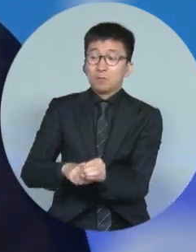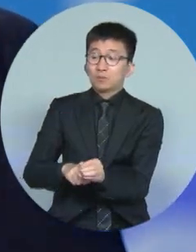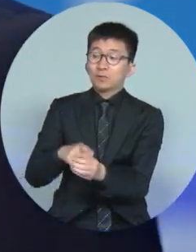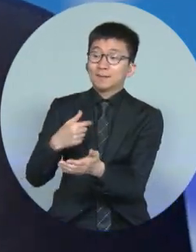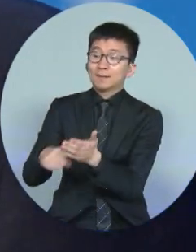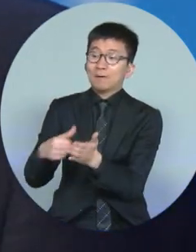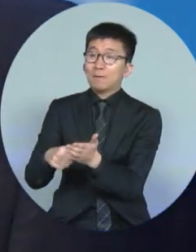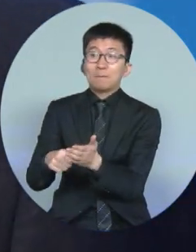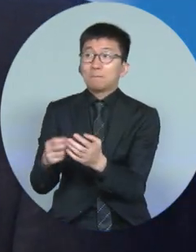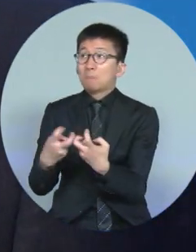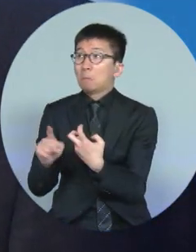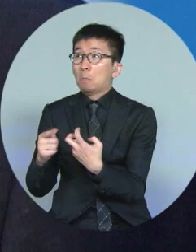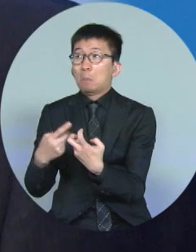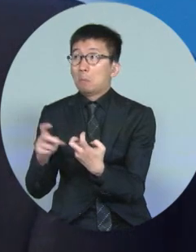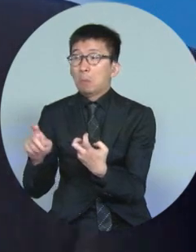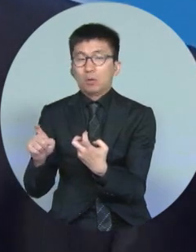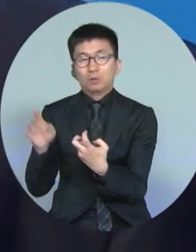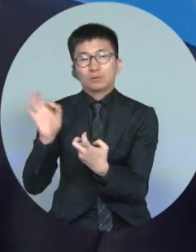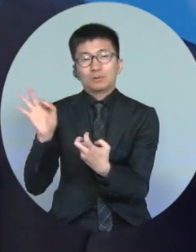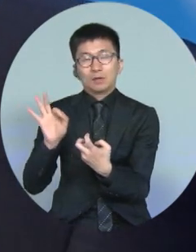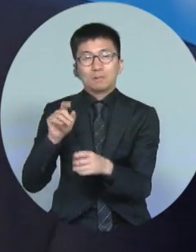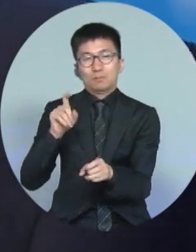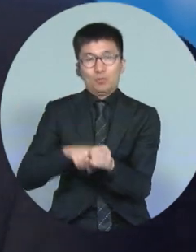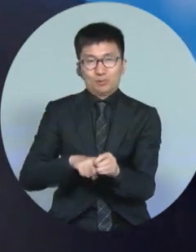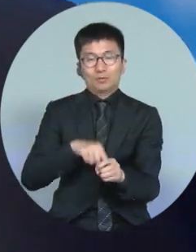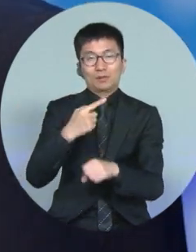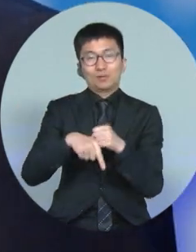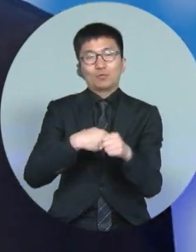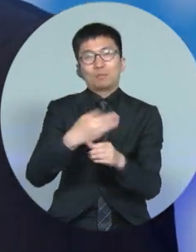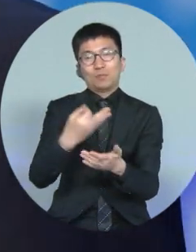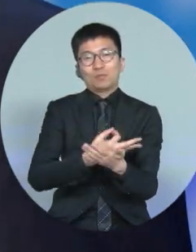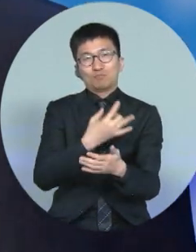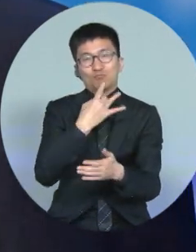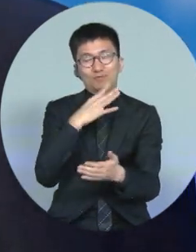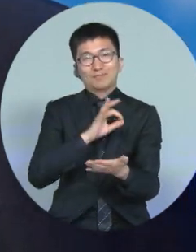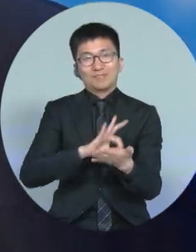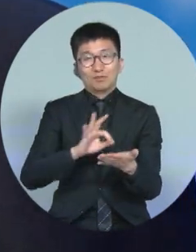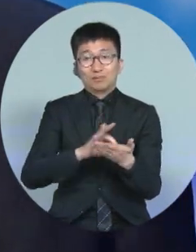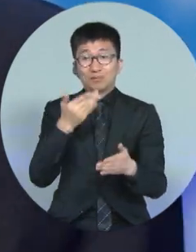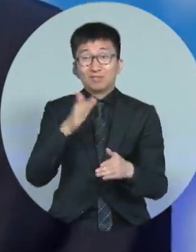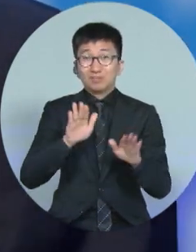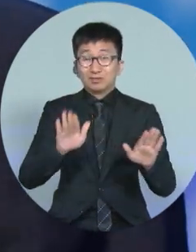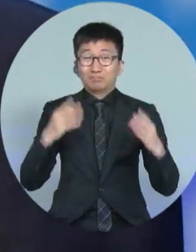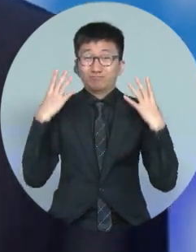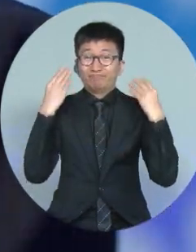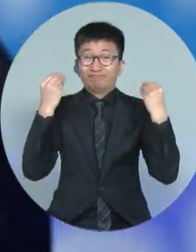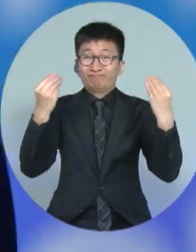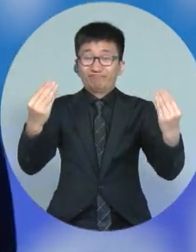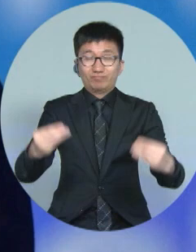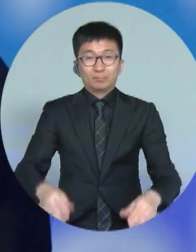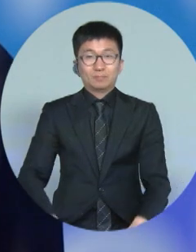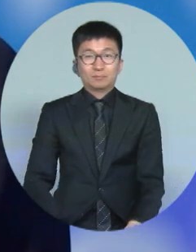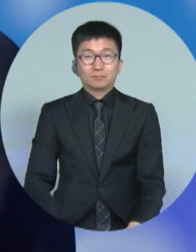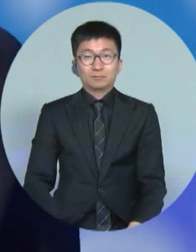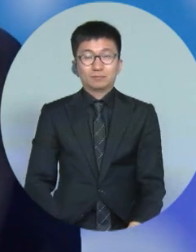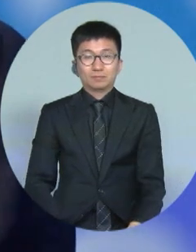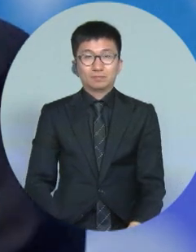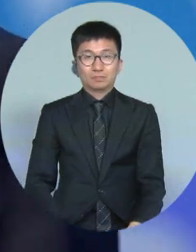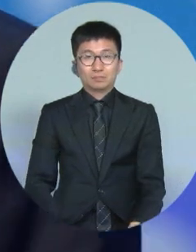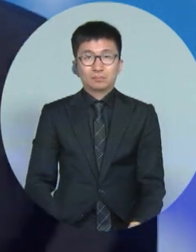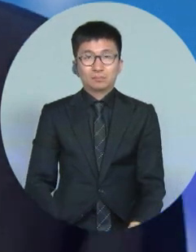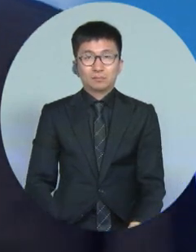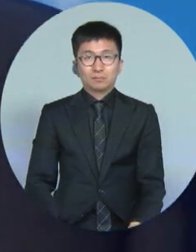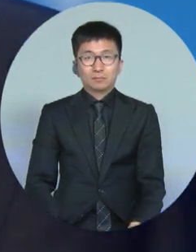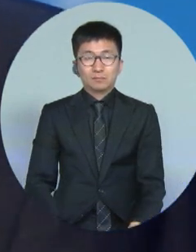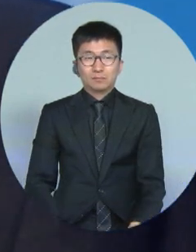an index. The trouble is that GDP is a stupid measure that